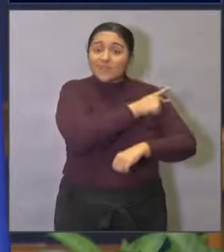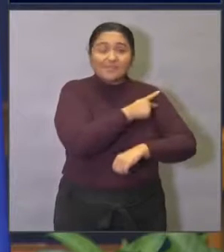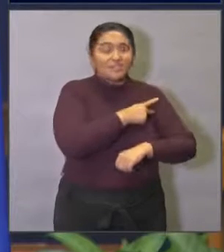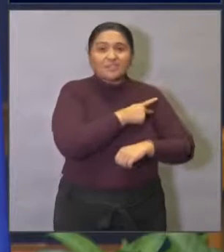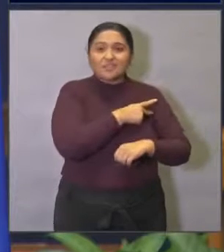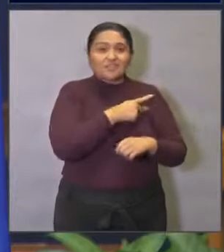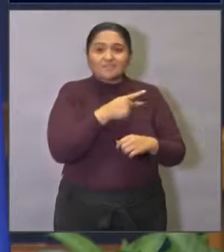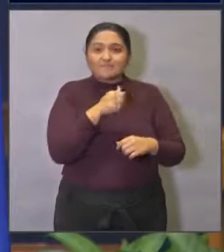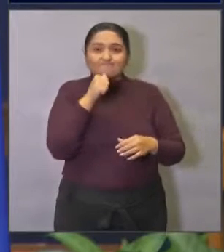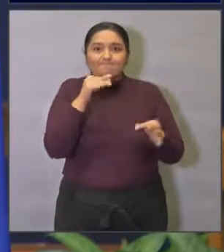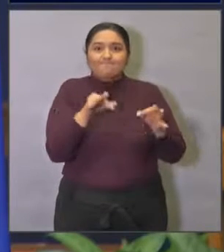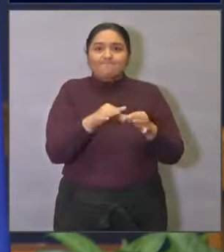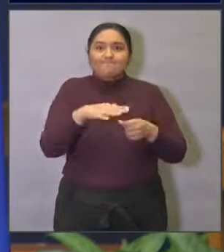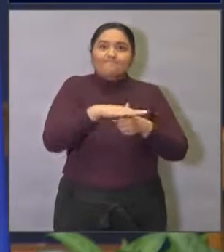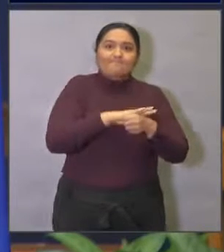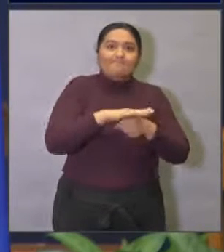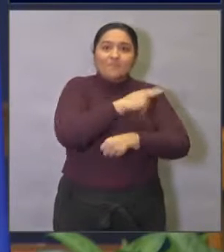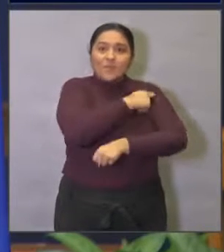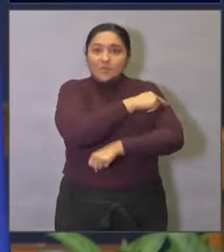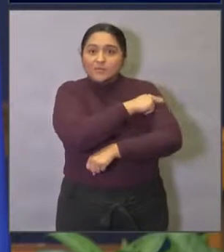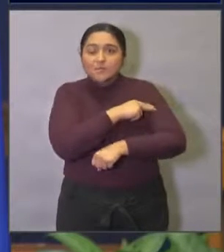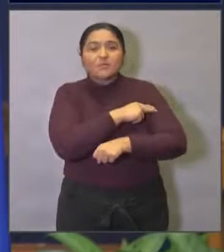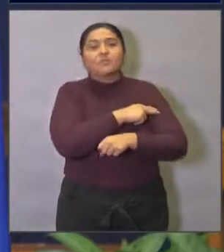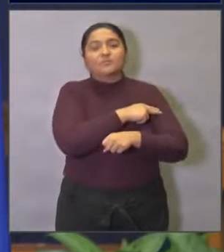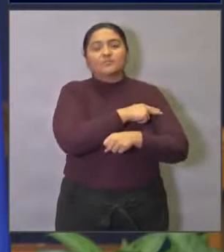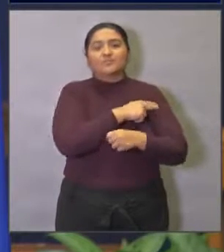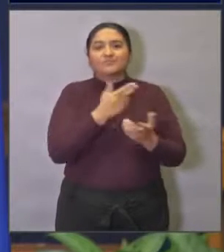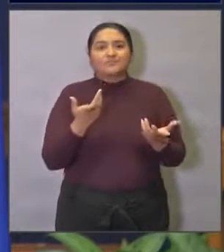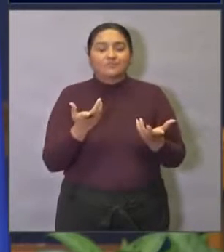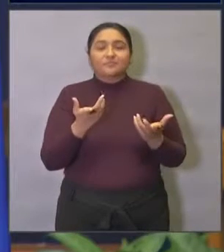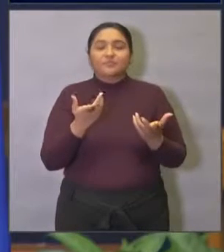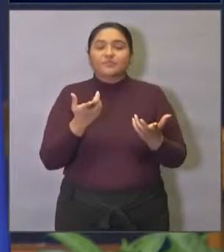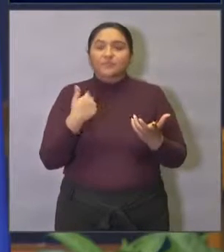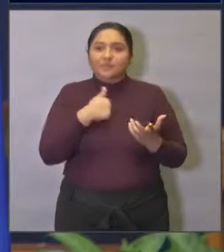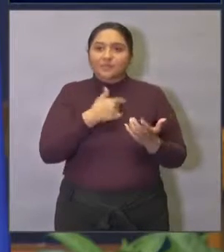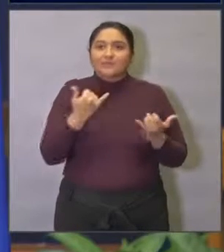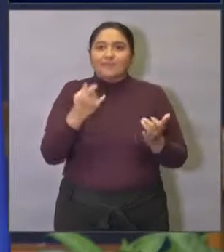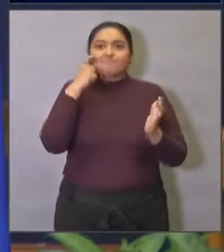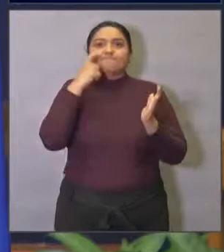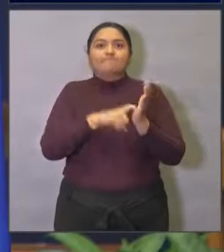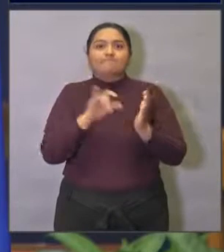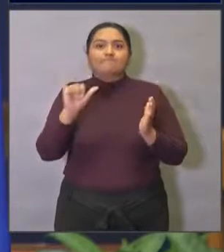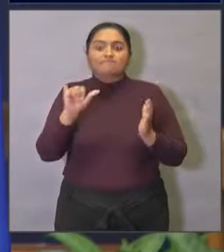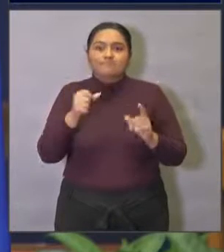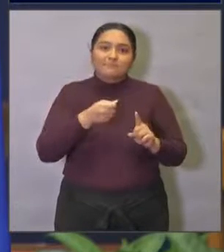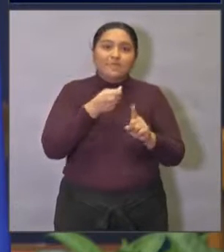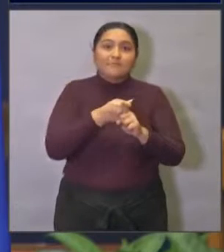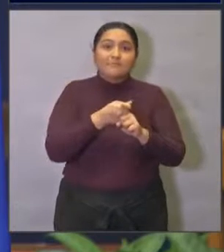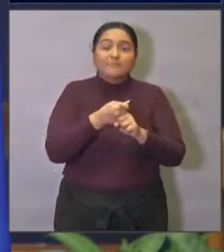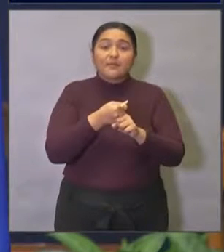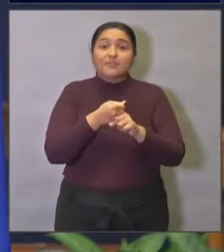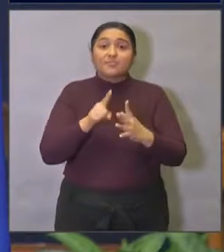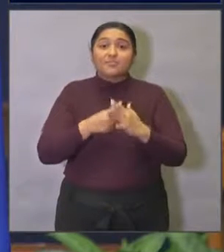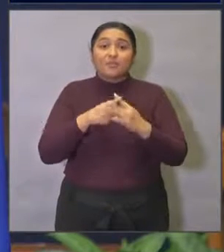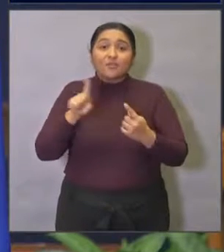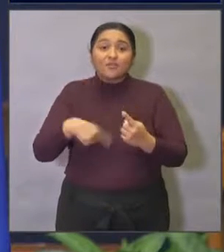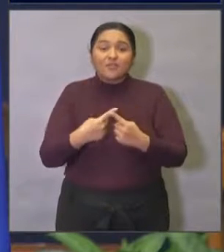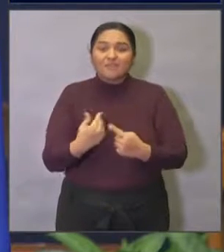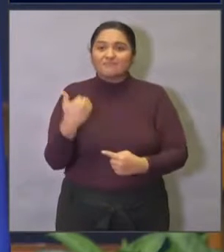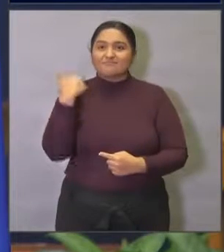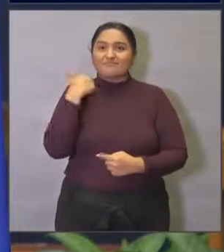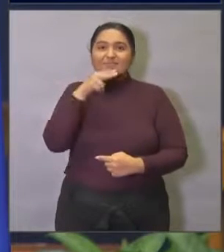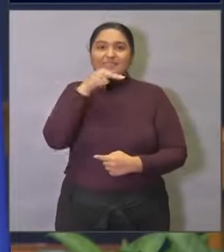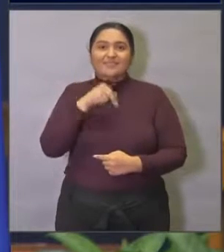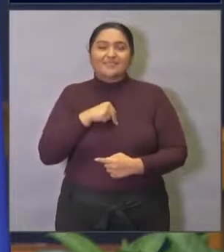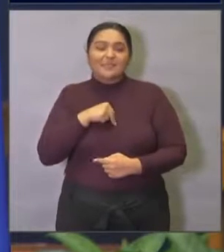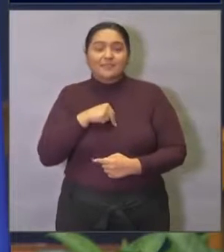the regularly licensed areas of the hospital. We are seeing the impact of what happened over Thanksgiving. It does not seem that